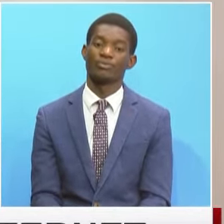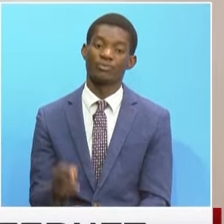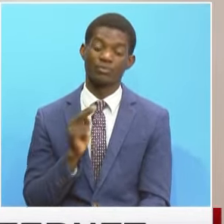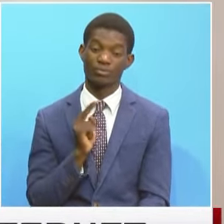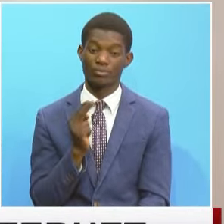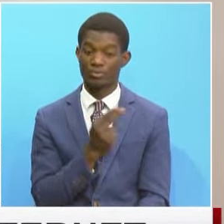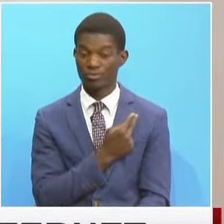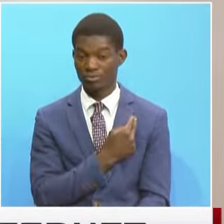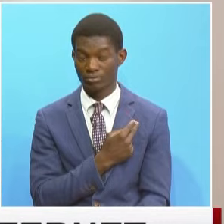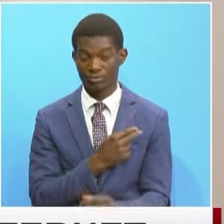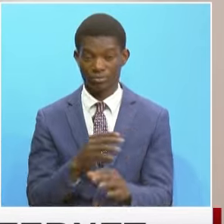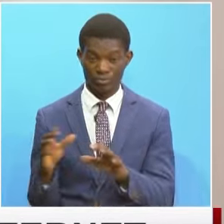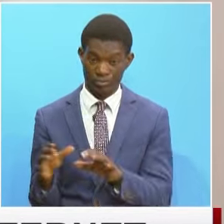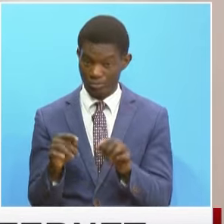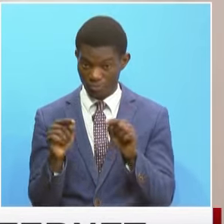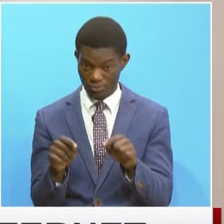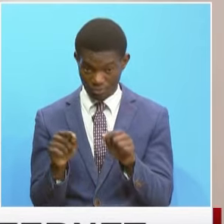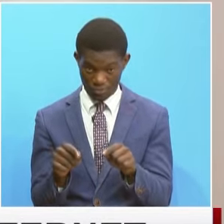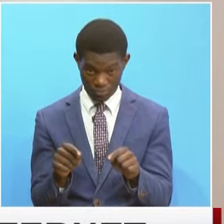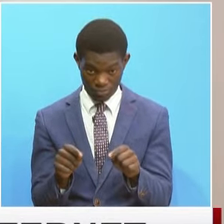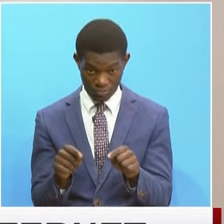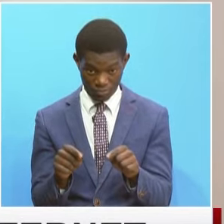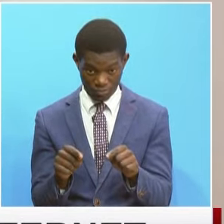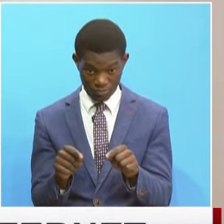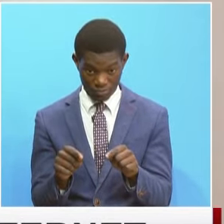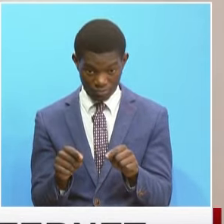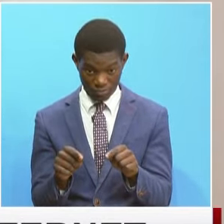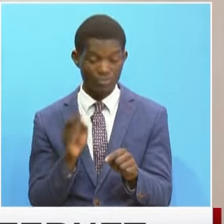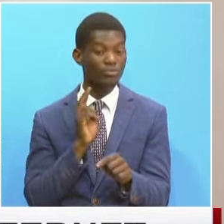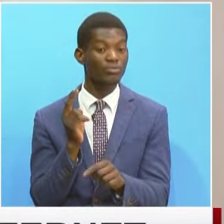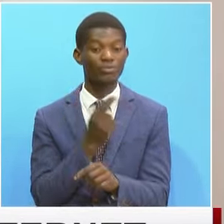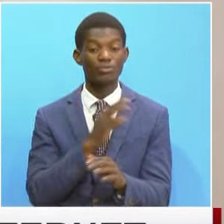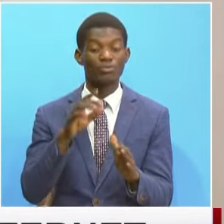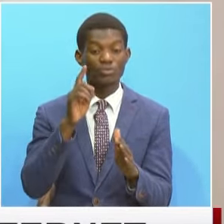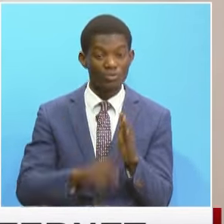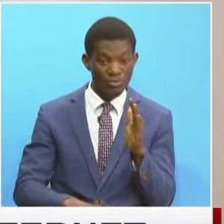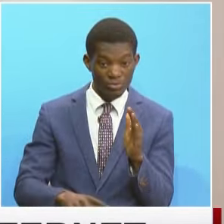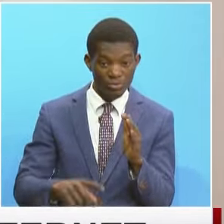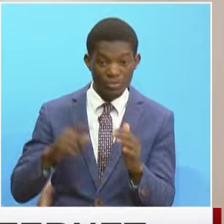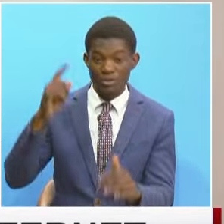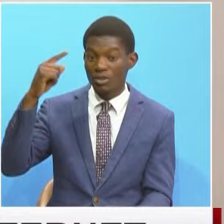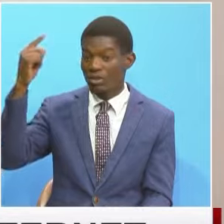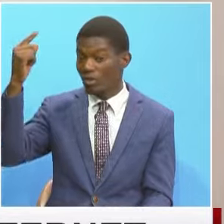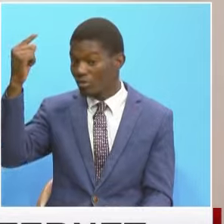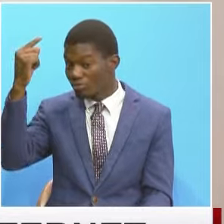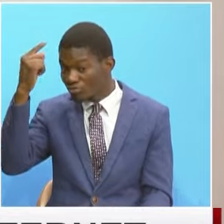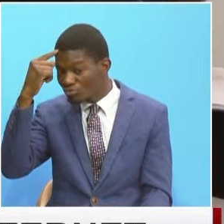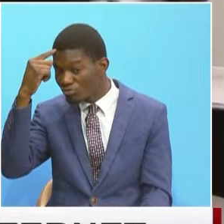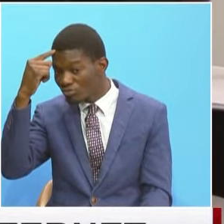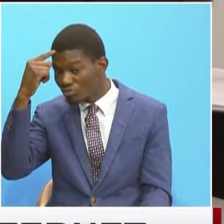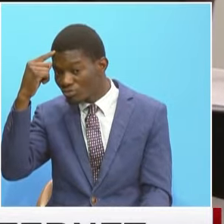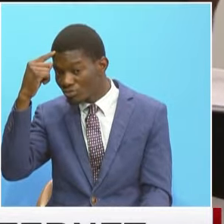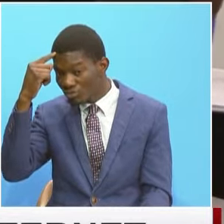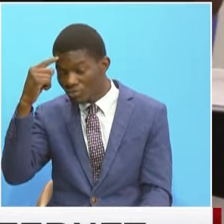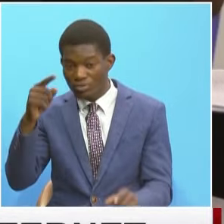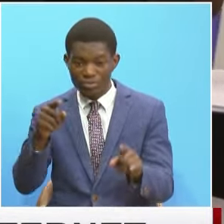access to connectivity for both government institutions and the citizens